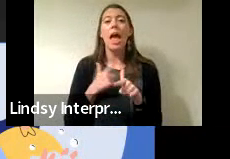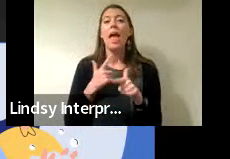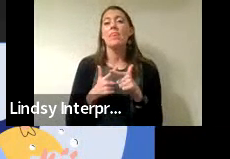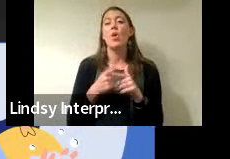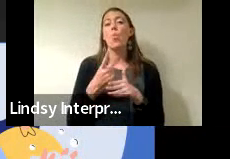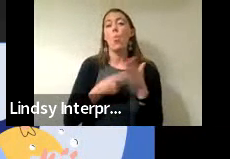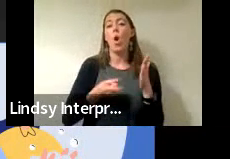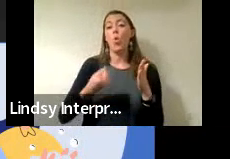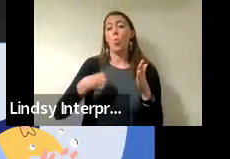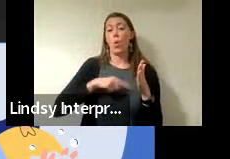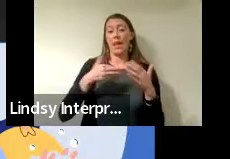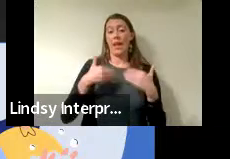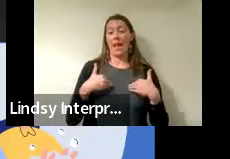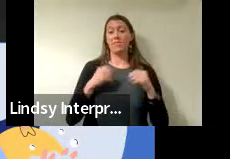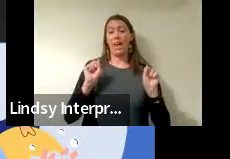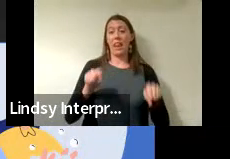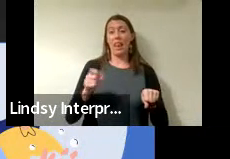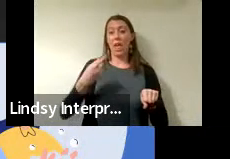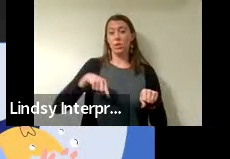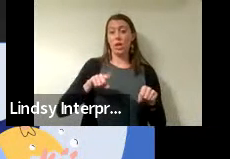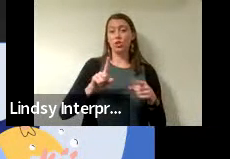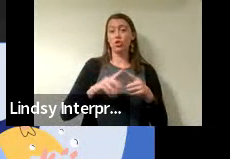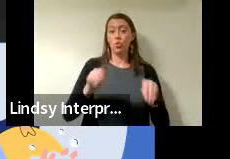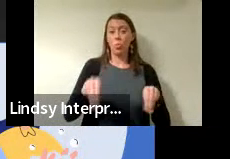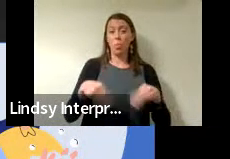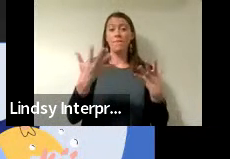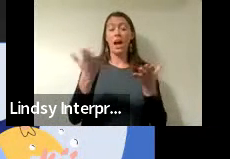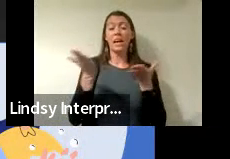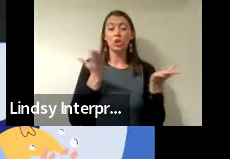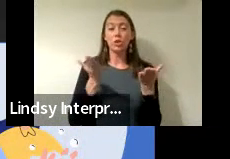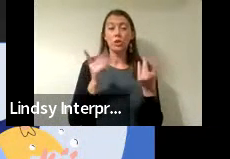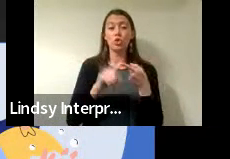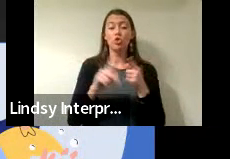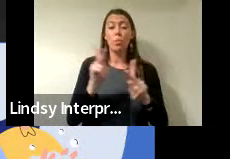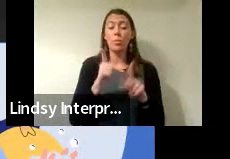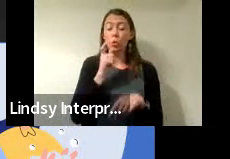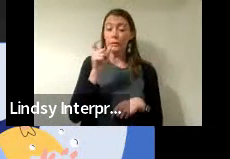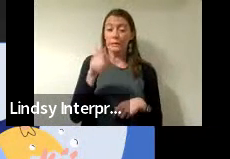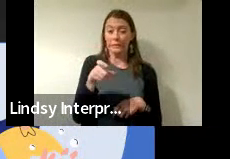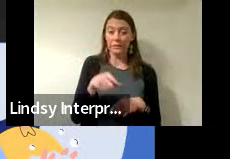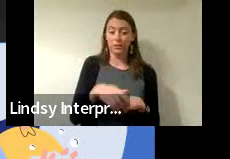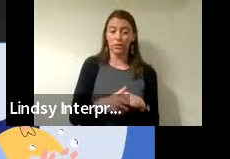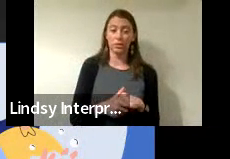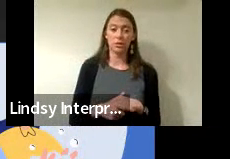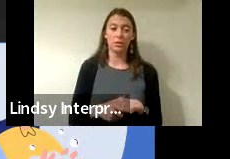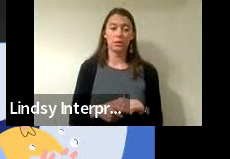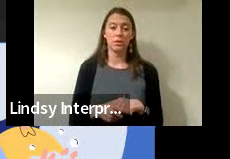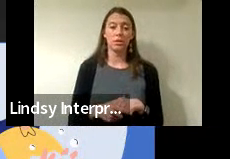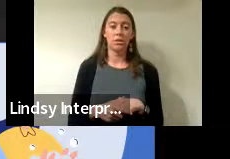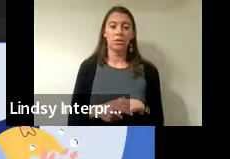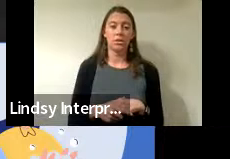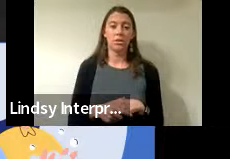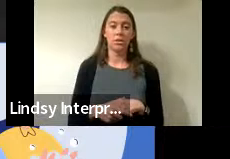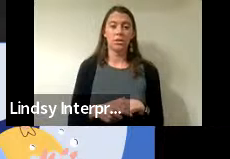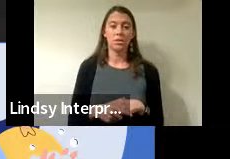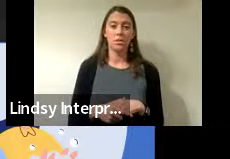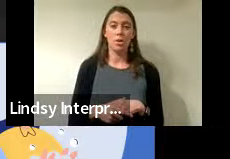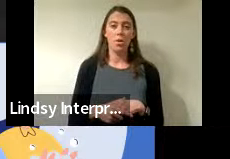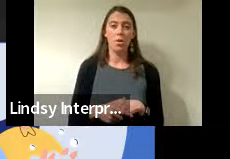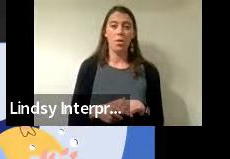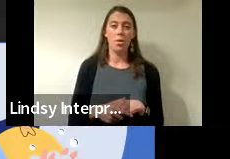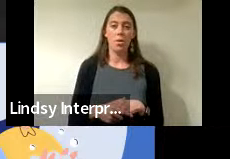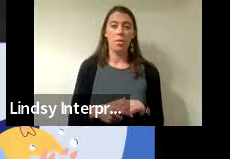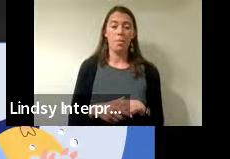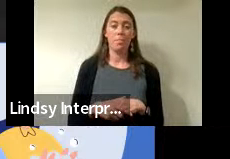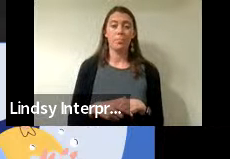out into the community, to the places where they're most needed. So the question I wanted to pose, and this is what the breakout groups